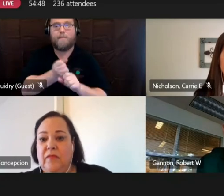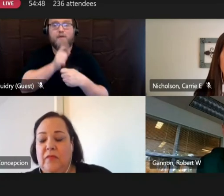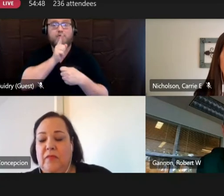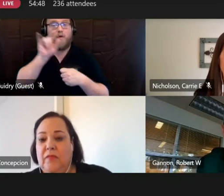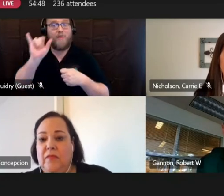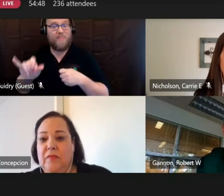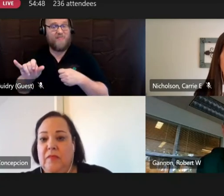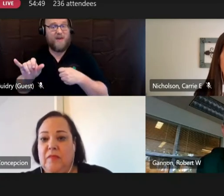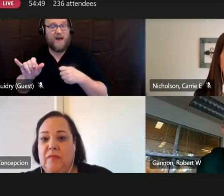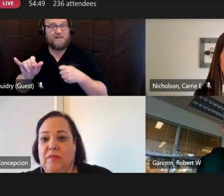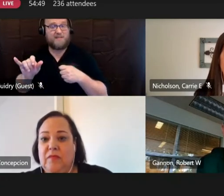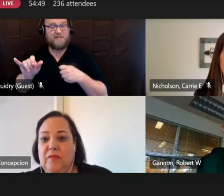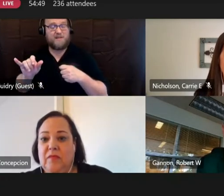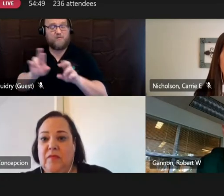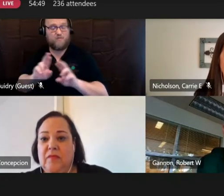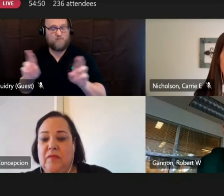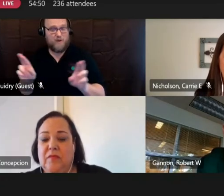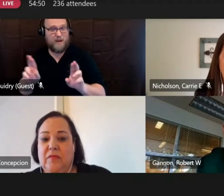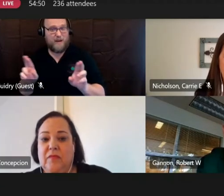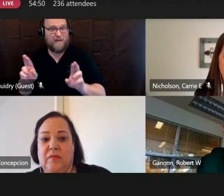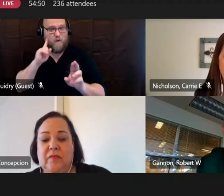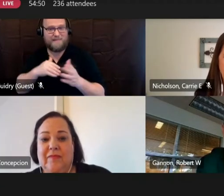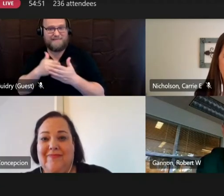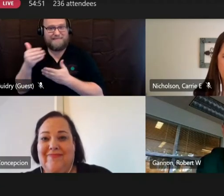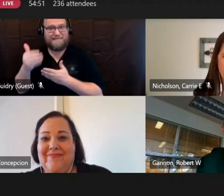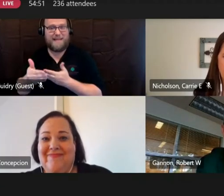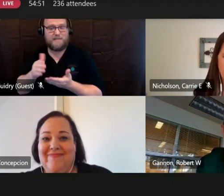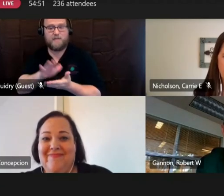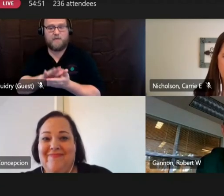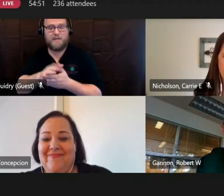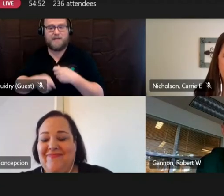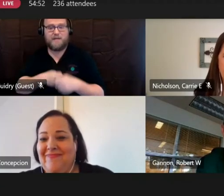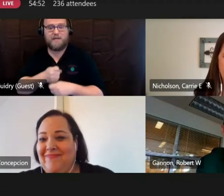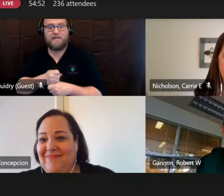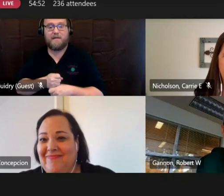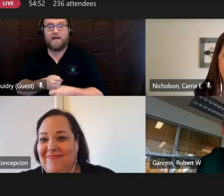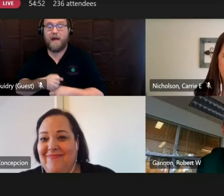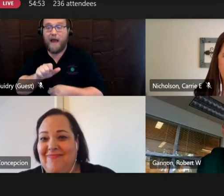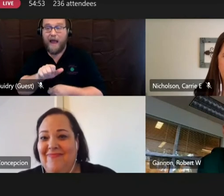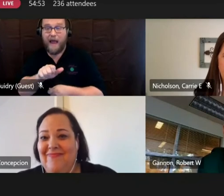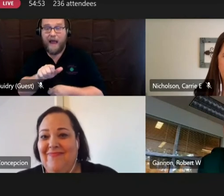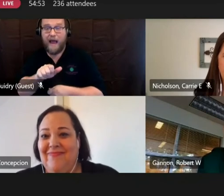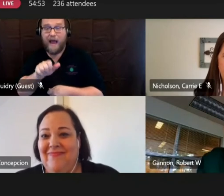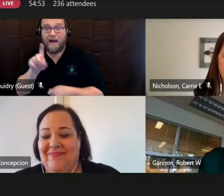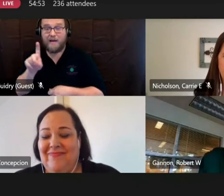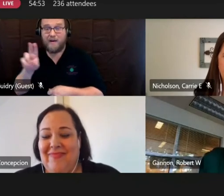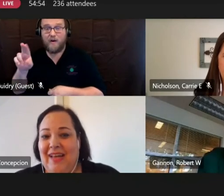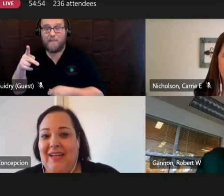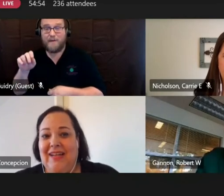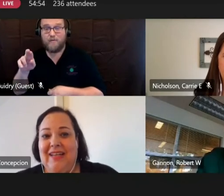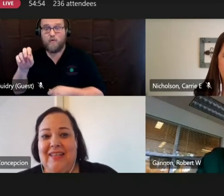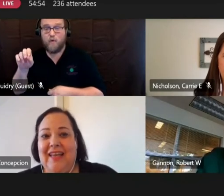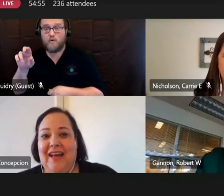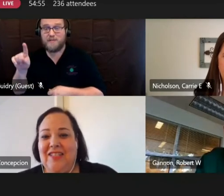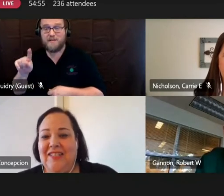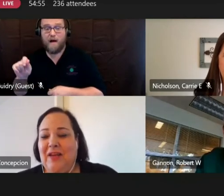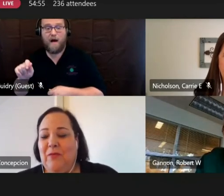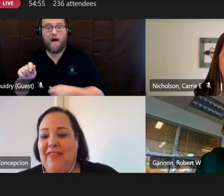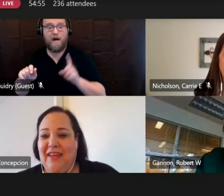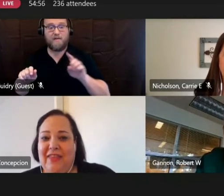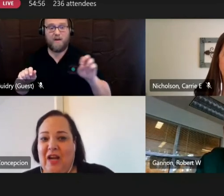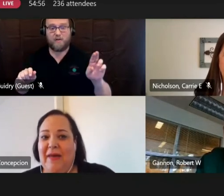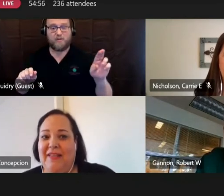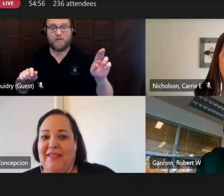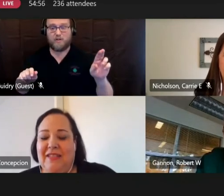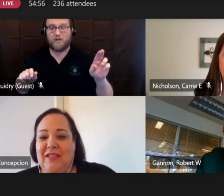Pedroza, anything you'd like to add about the importance of laptops supporting the educational efforts? Yeah, I'll just add one